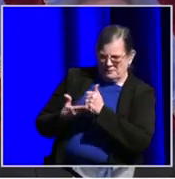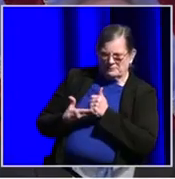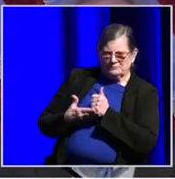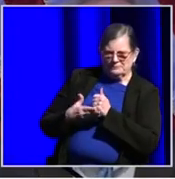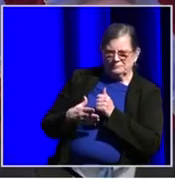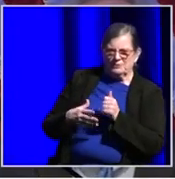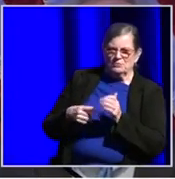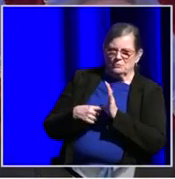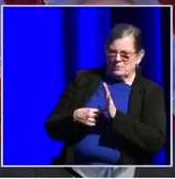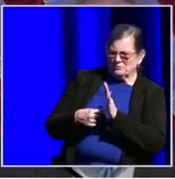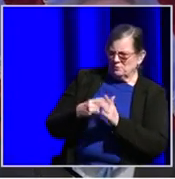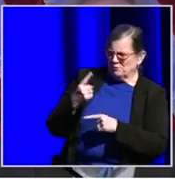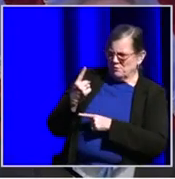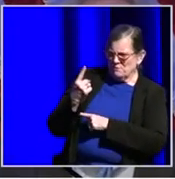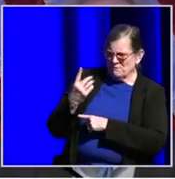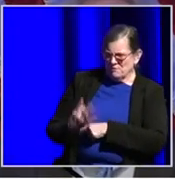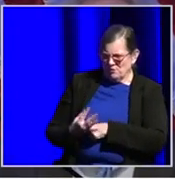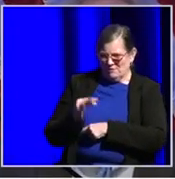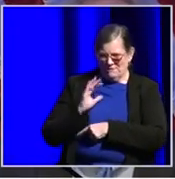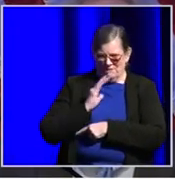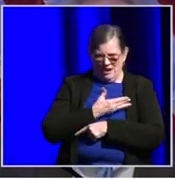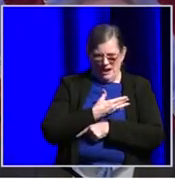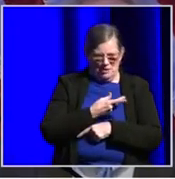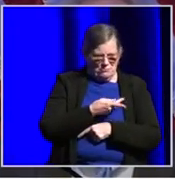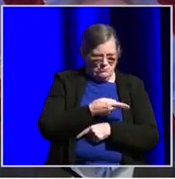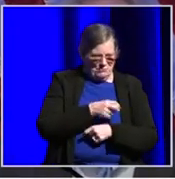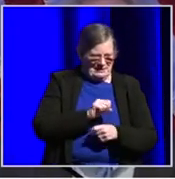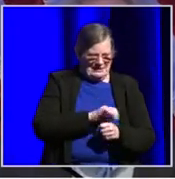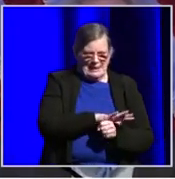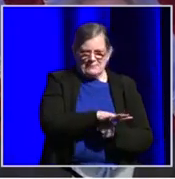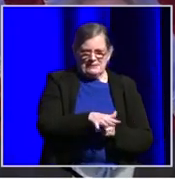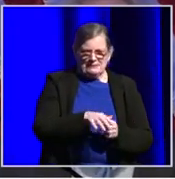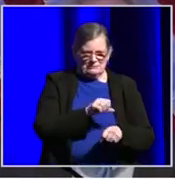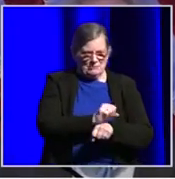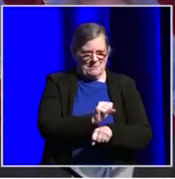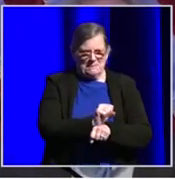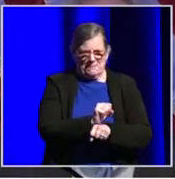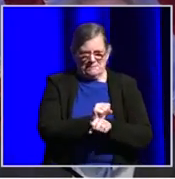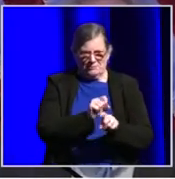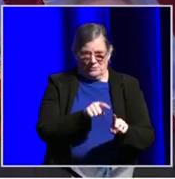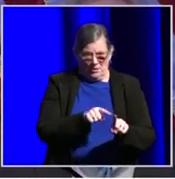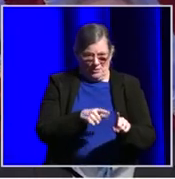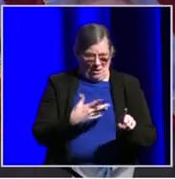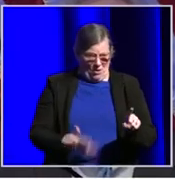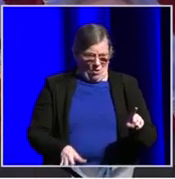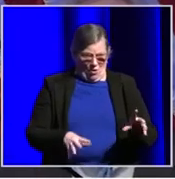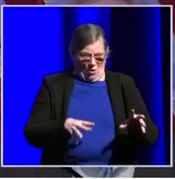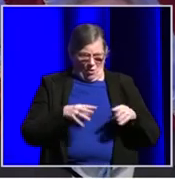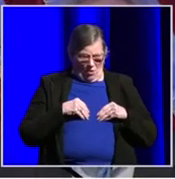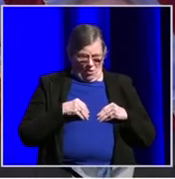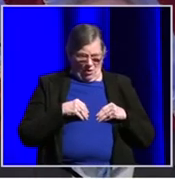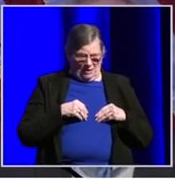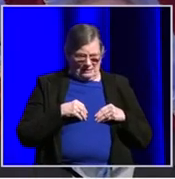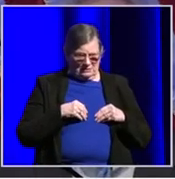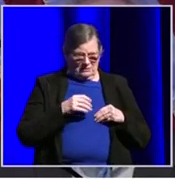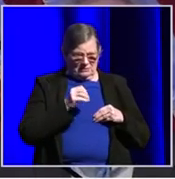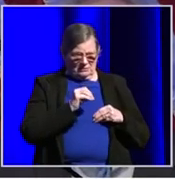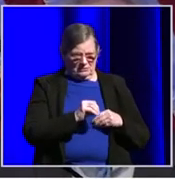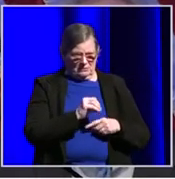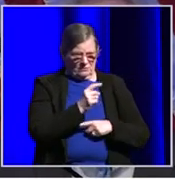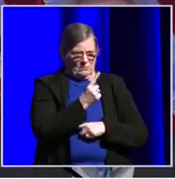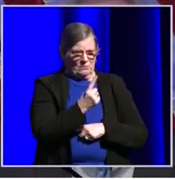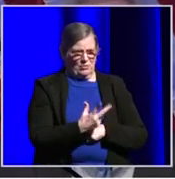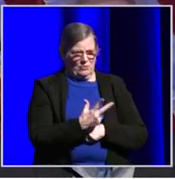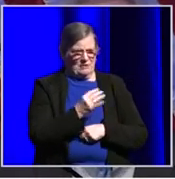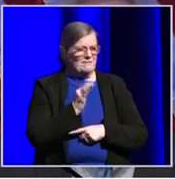DC's pre-pandemic jobs and owns or leases one third of our office space. We